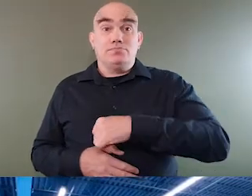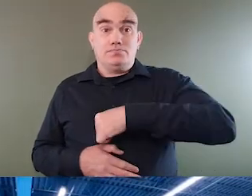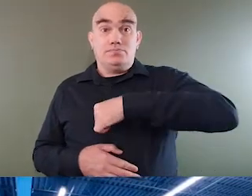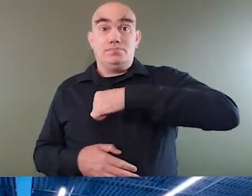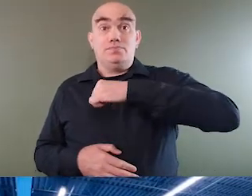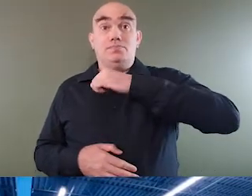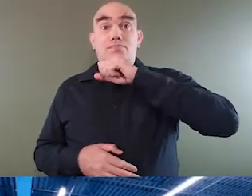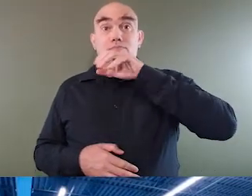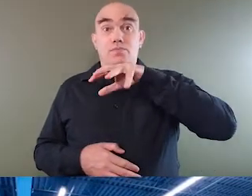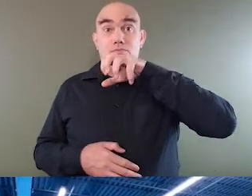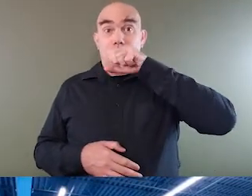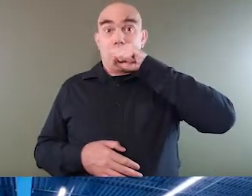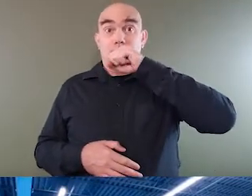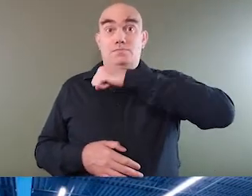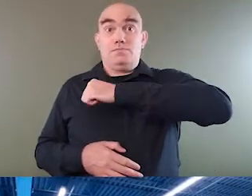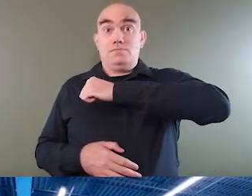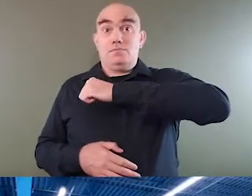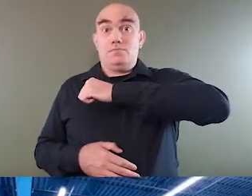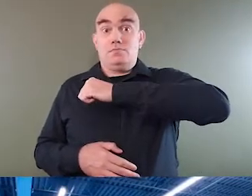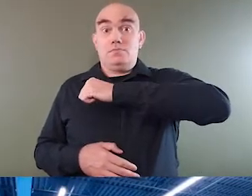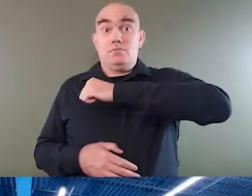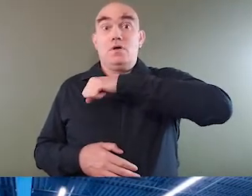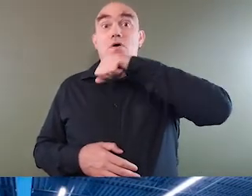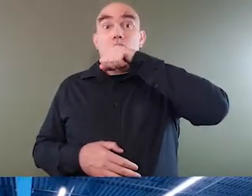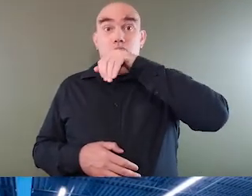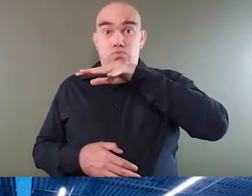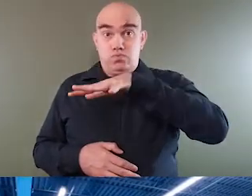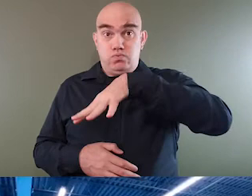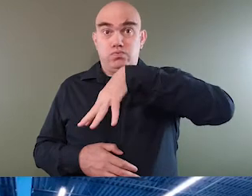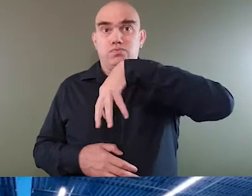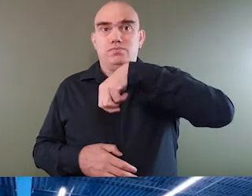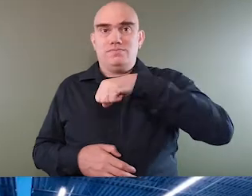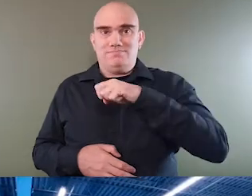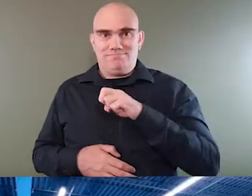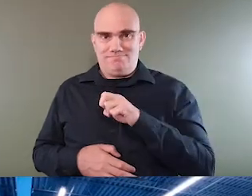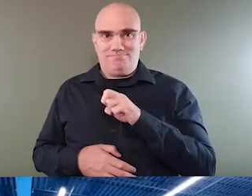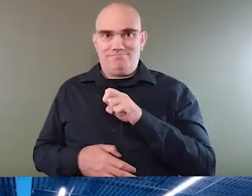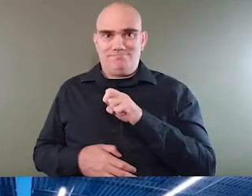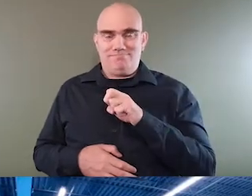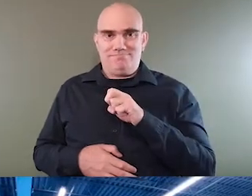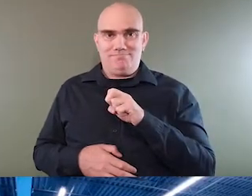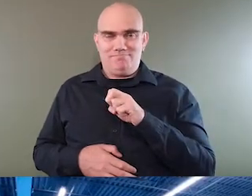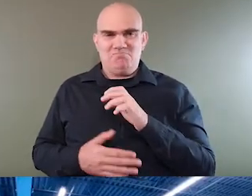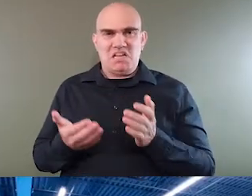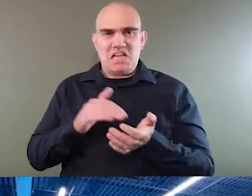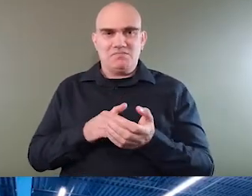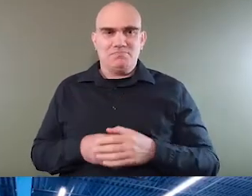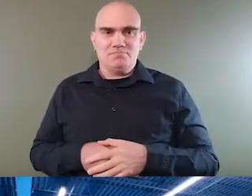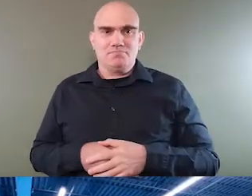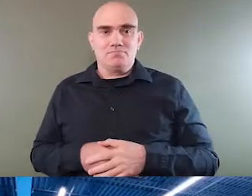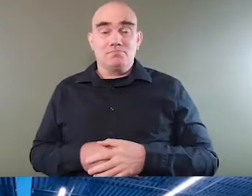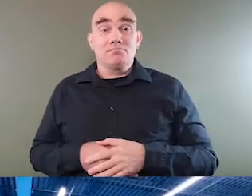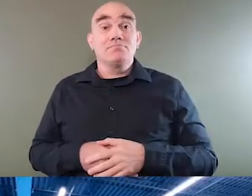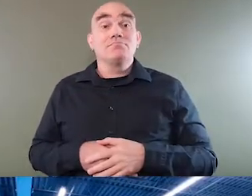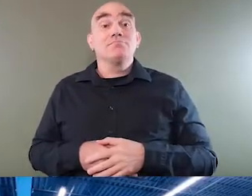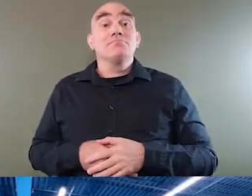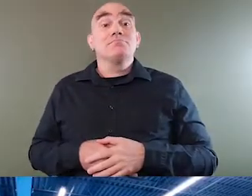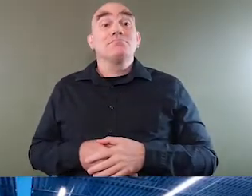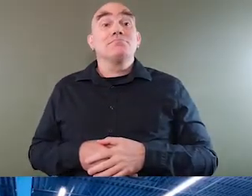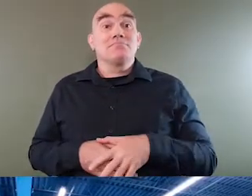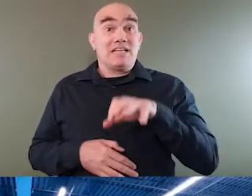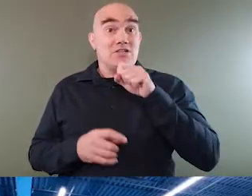Inhale, halfway lift. Exhale, tuck and curl. Let's go again. Inhale to mountain, David, lead us